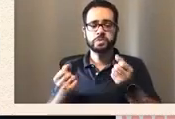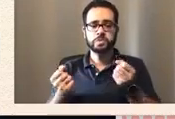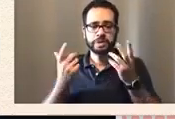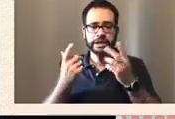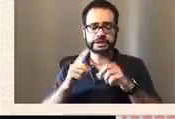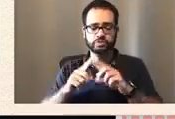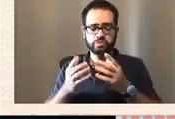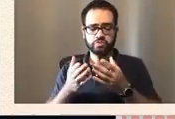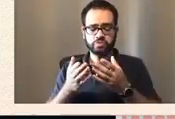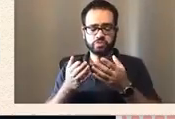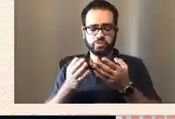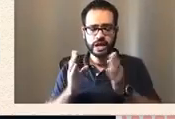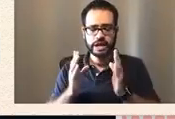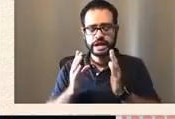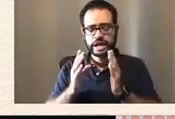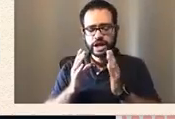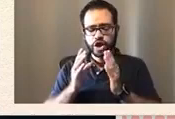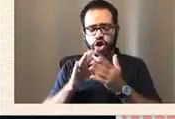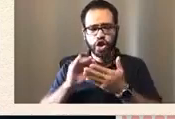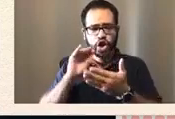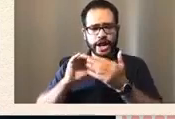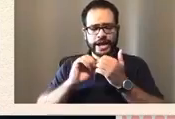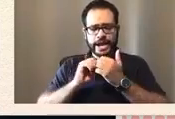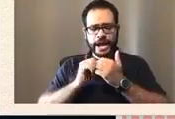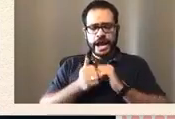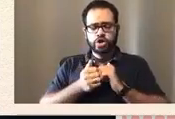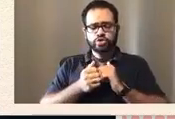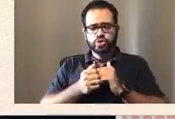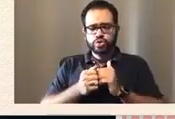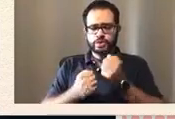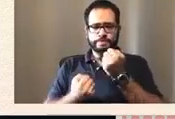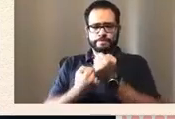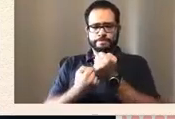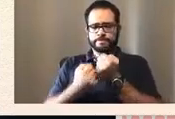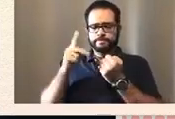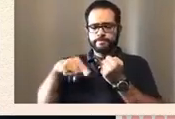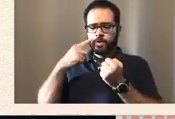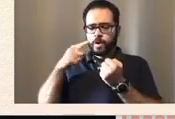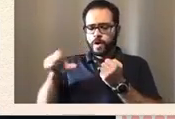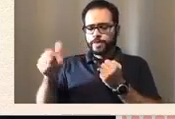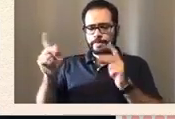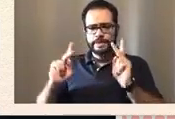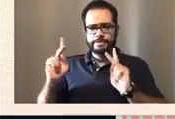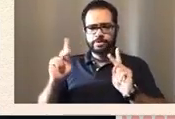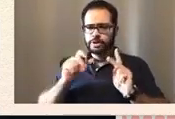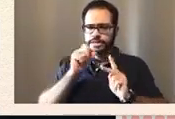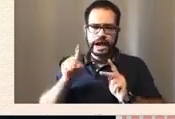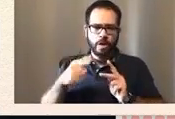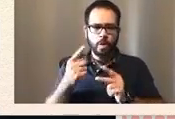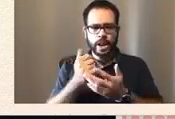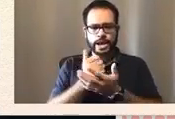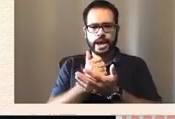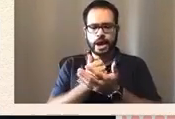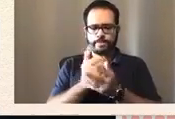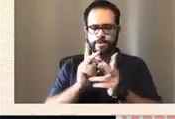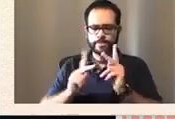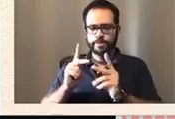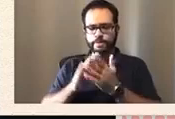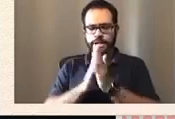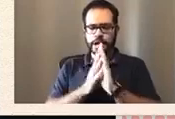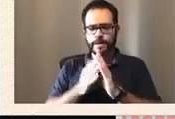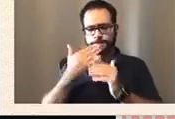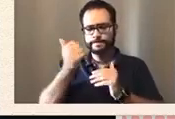speak up for other people doesn't just help people with disabilities become better advocates, it can help us make